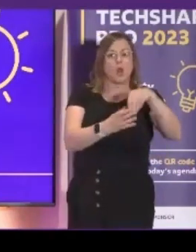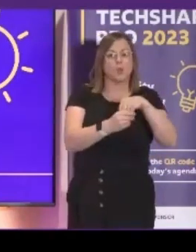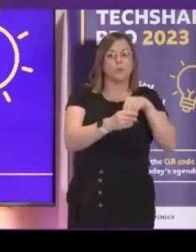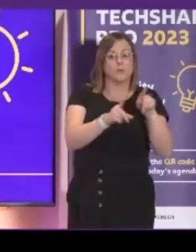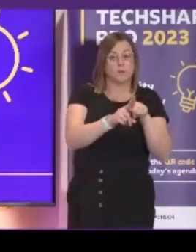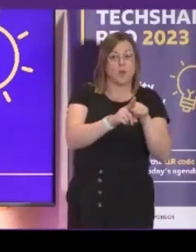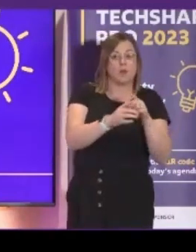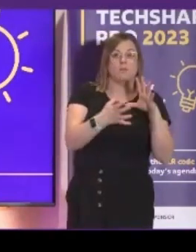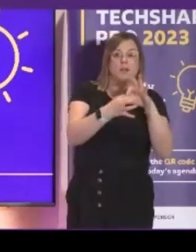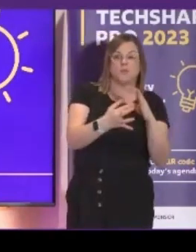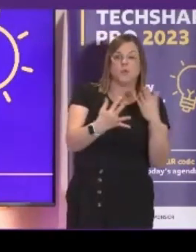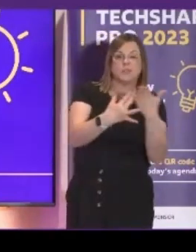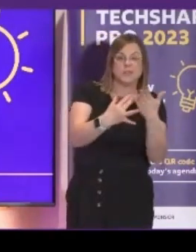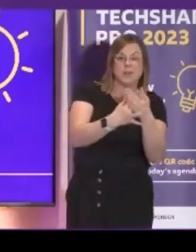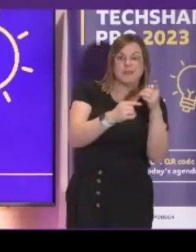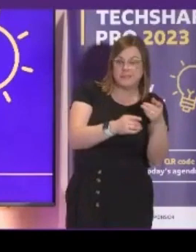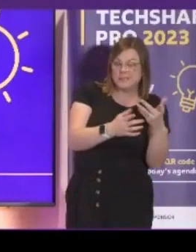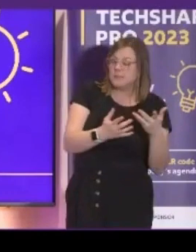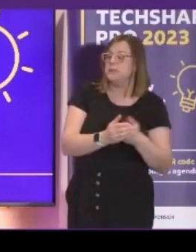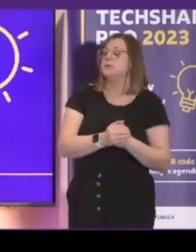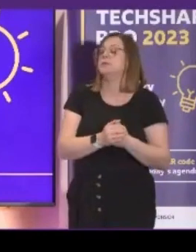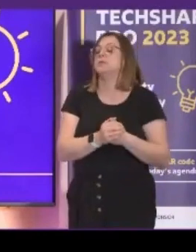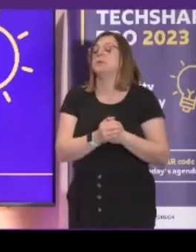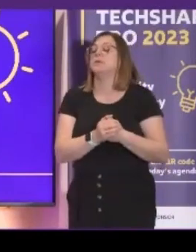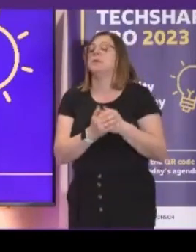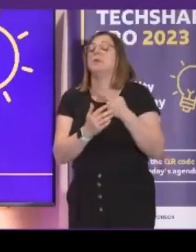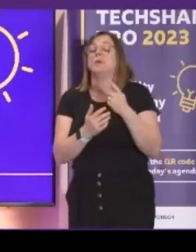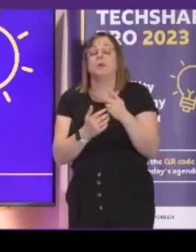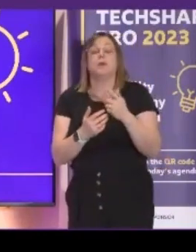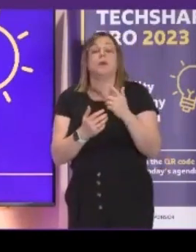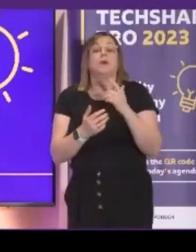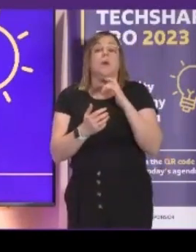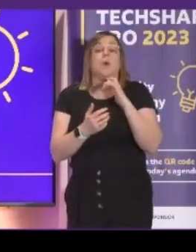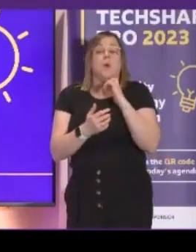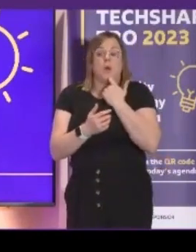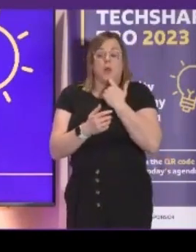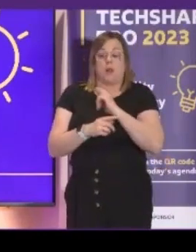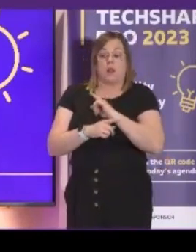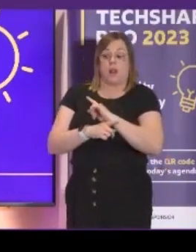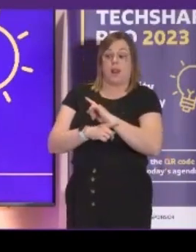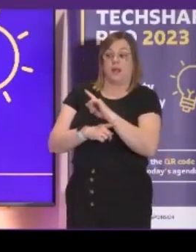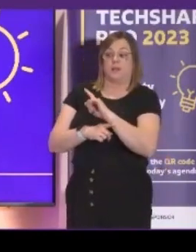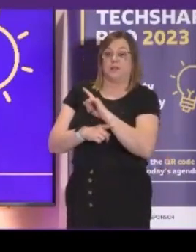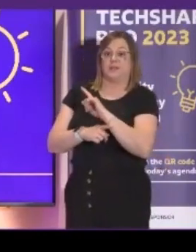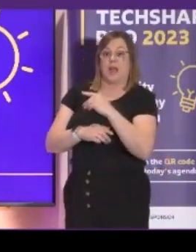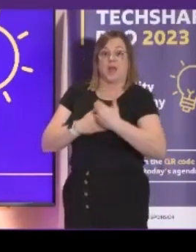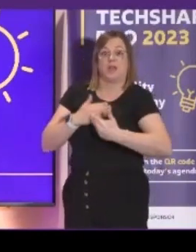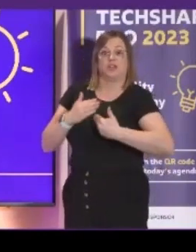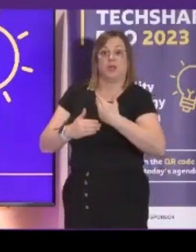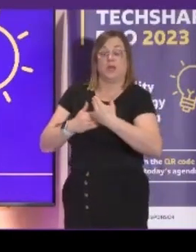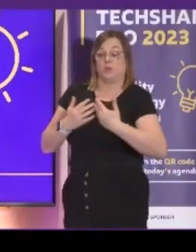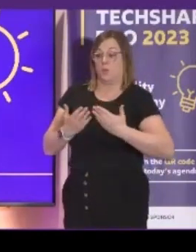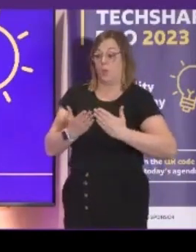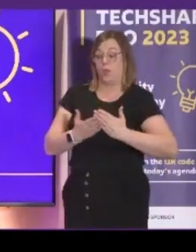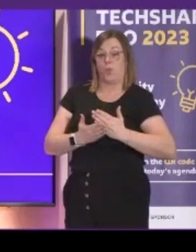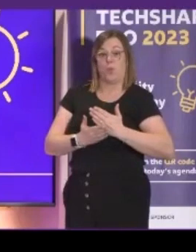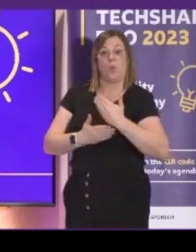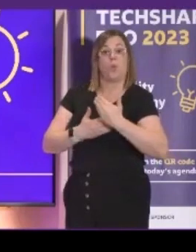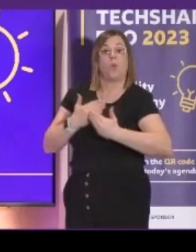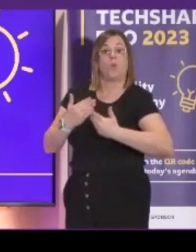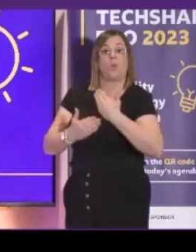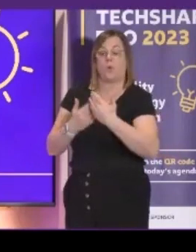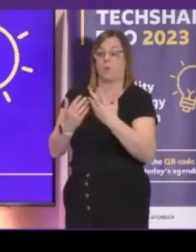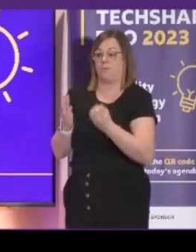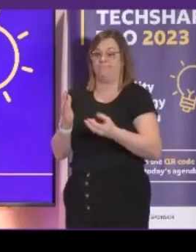from an accessibility lens perspective. And then when we're getting through to the later stages of the development process, when we're actually authored the